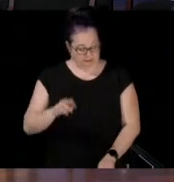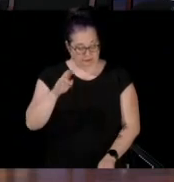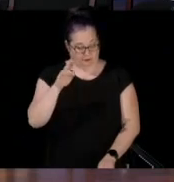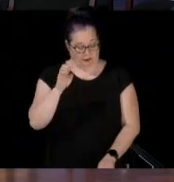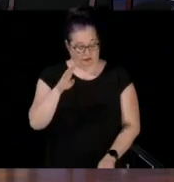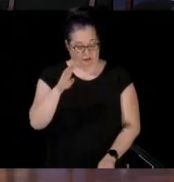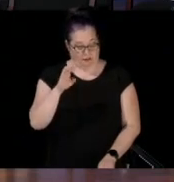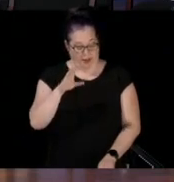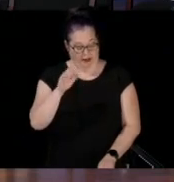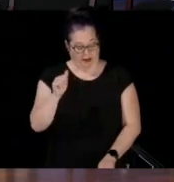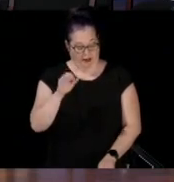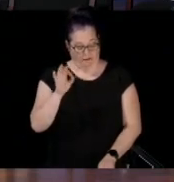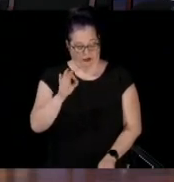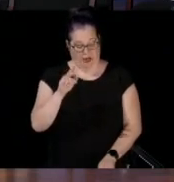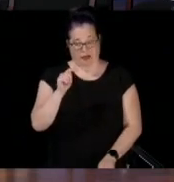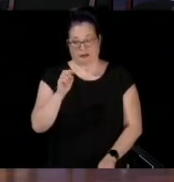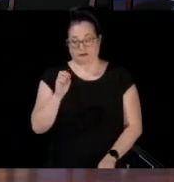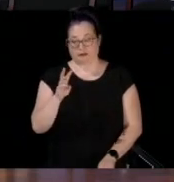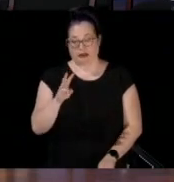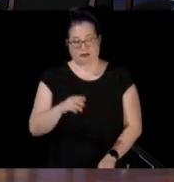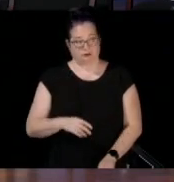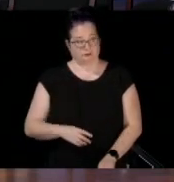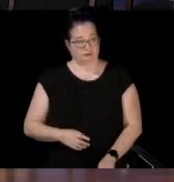Rebecca Fran Tao.